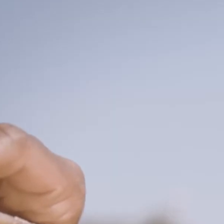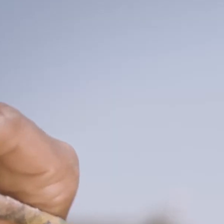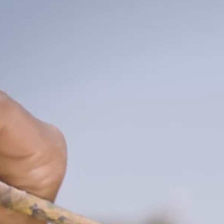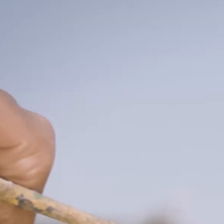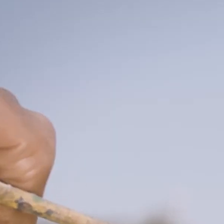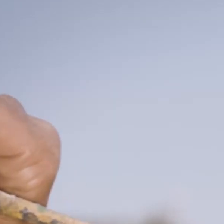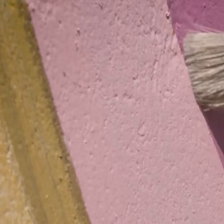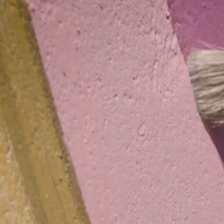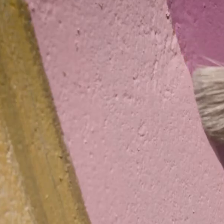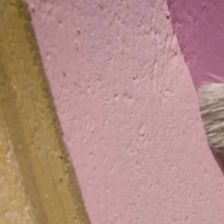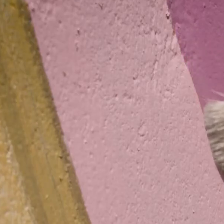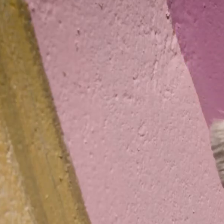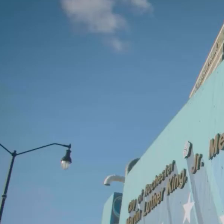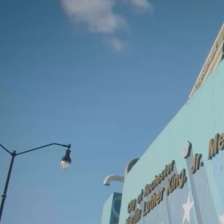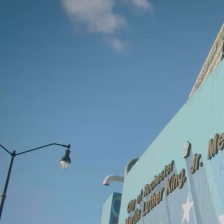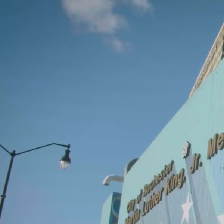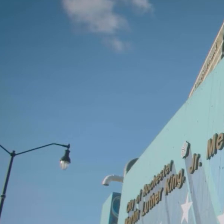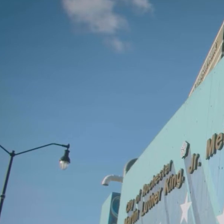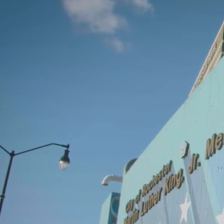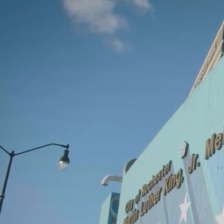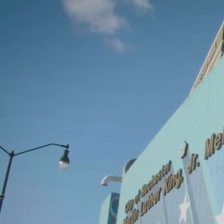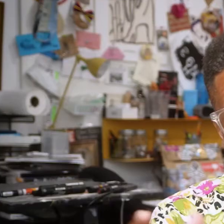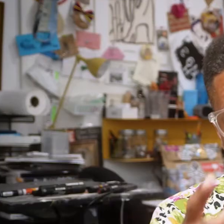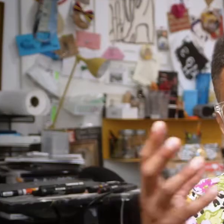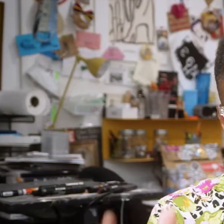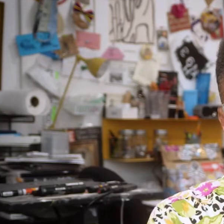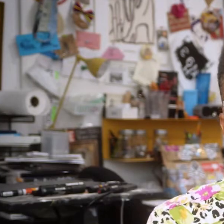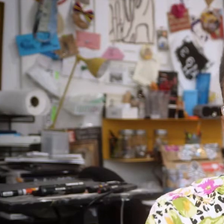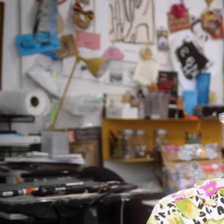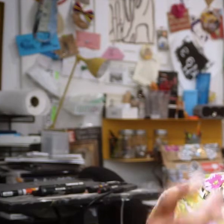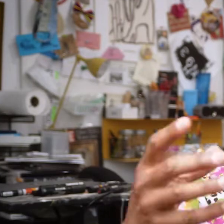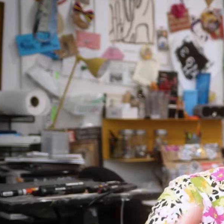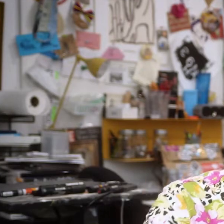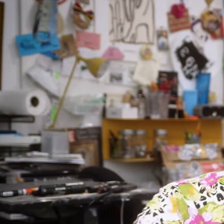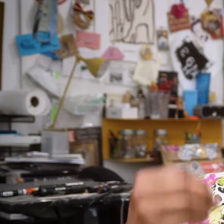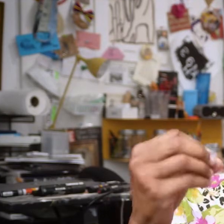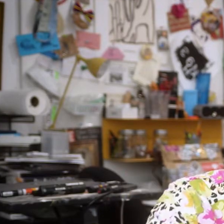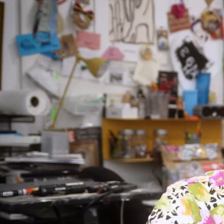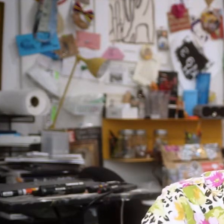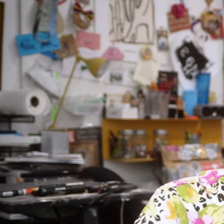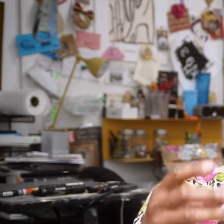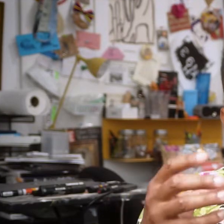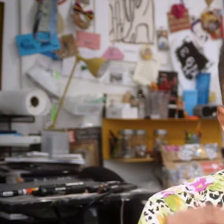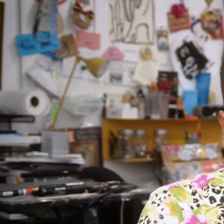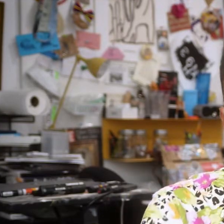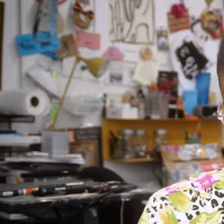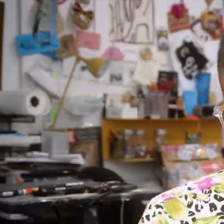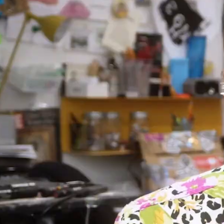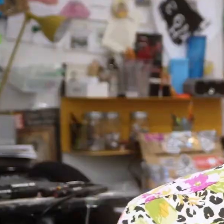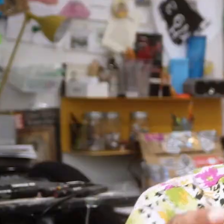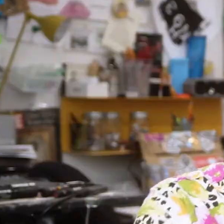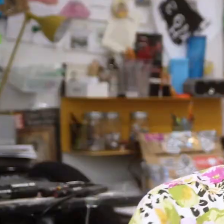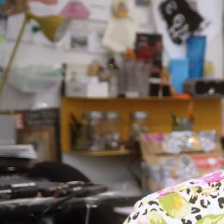My business is art. When I'm creating a public piece, I'm thinking about how do we keep that enthusiasm, that drive, that connectivity